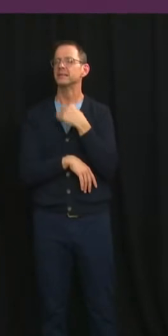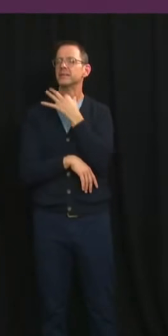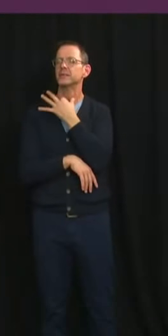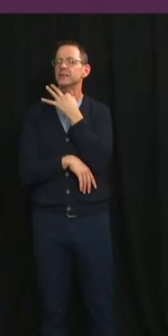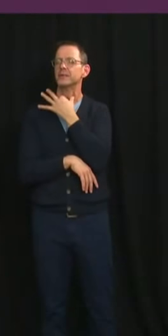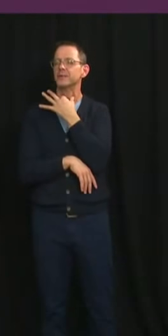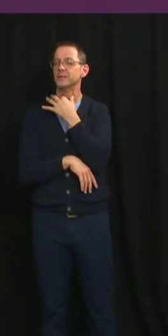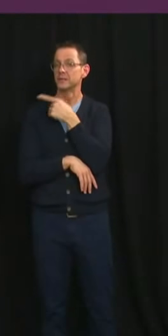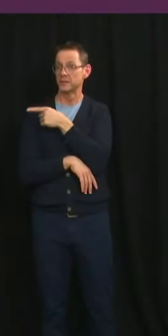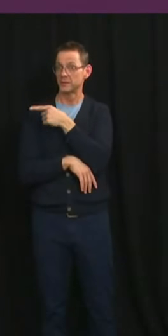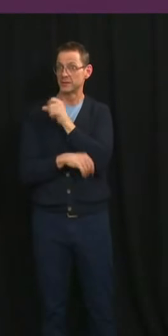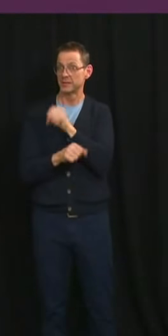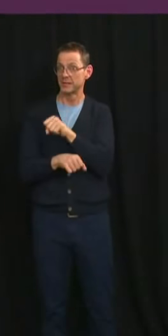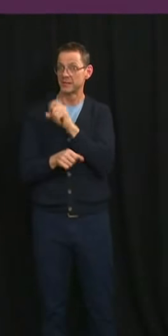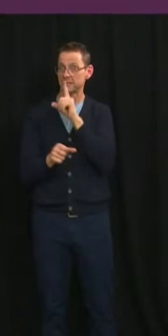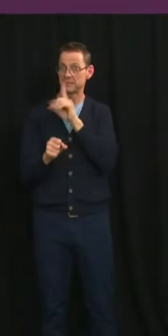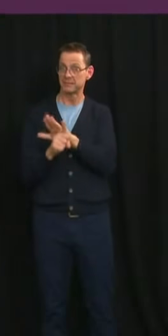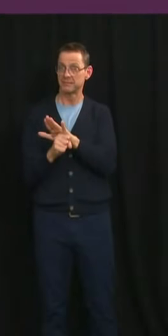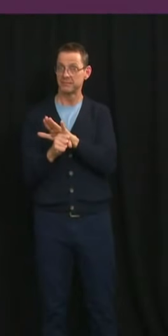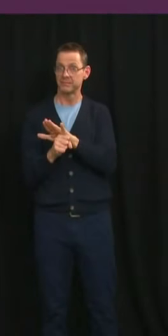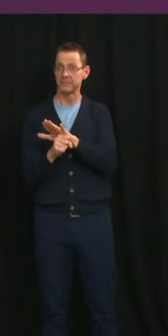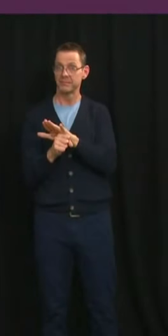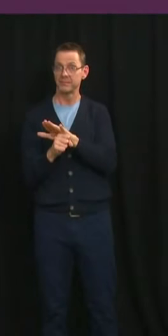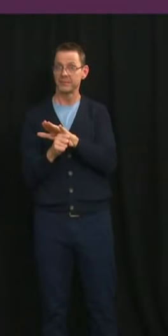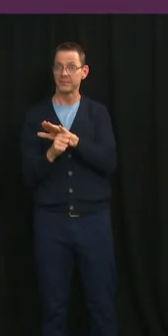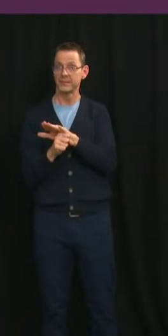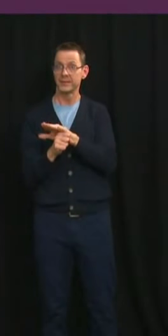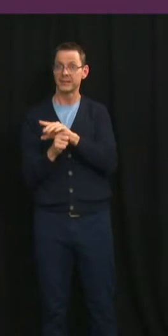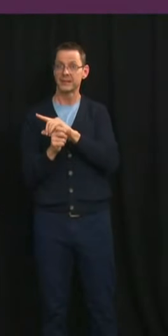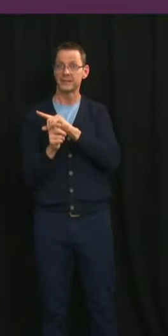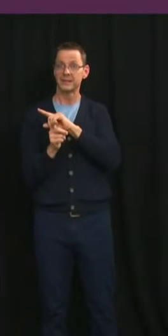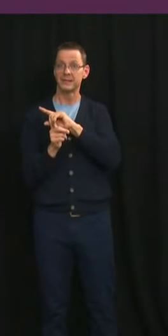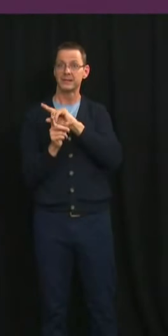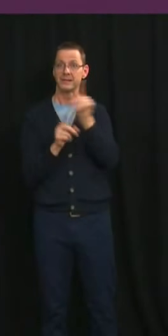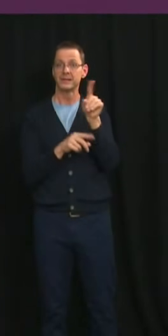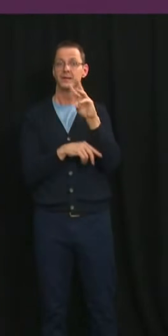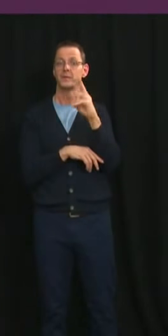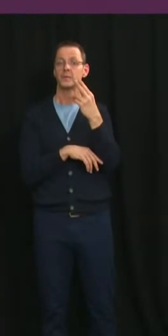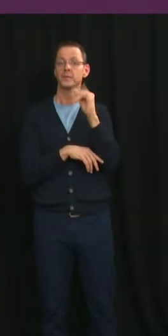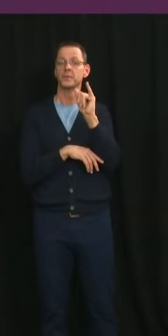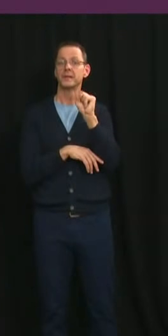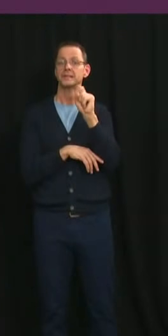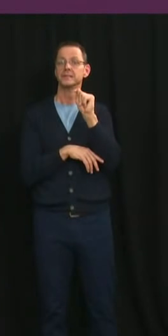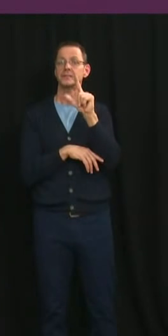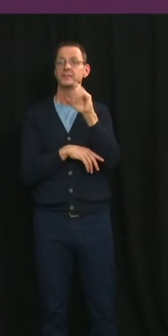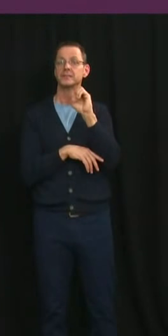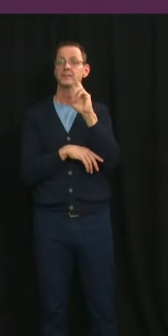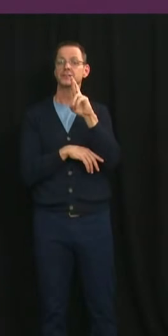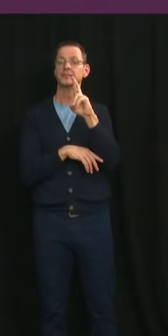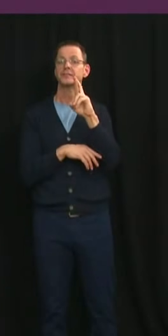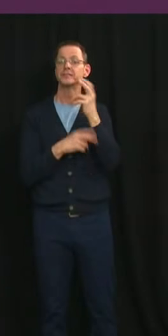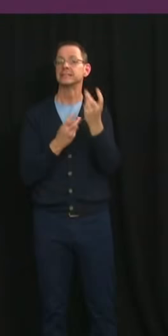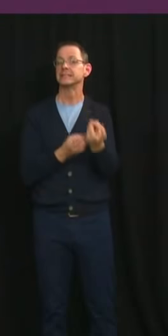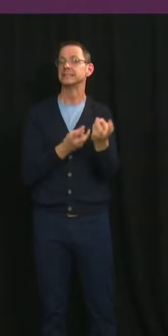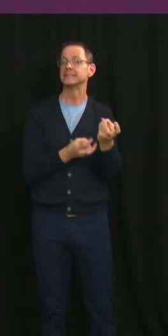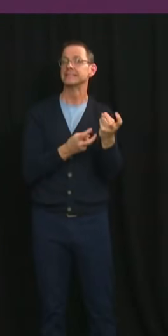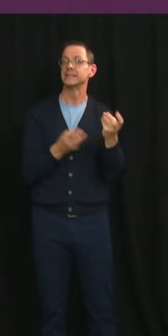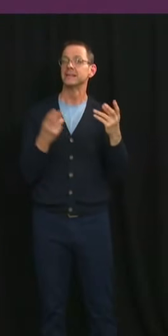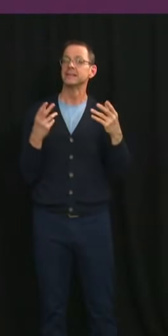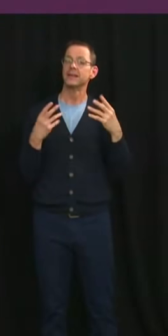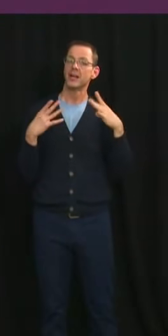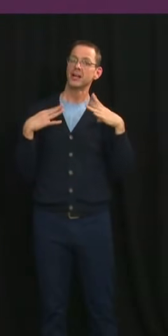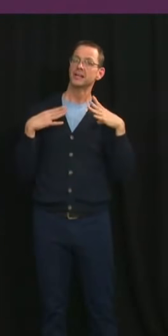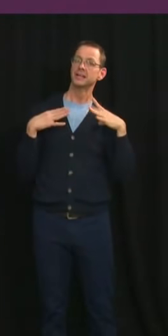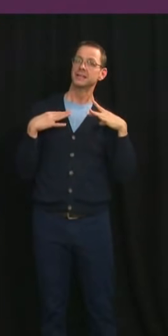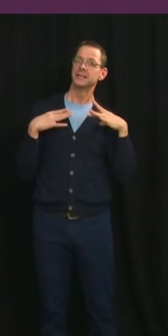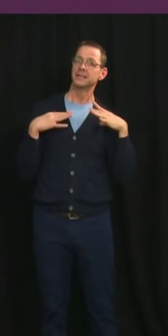Dr. Hinshaw. So this particular individual, to my knowledge, was not in Whistler, but we have had other